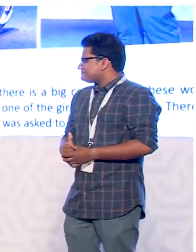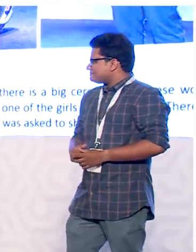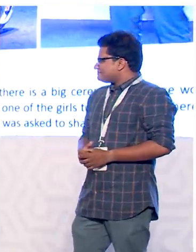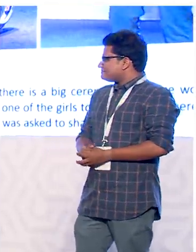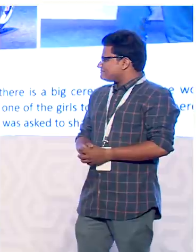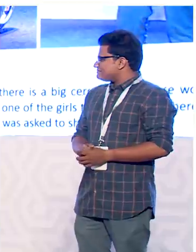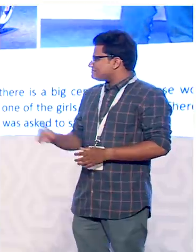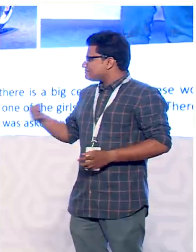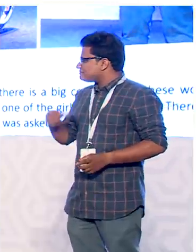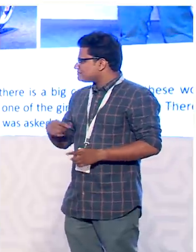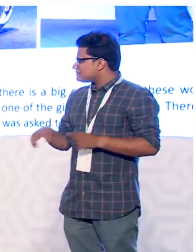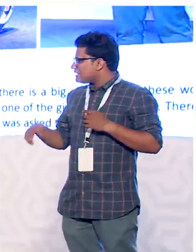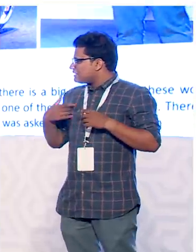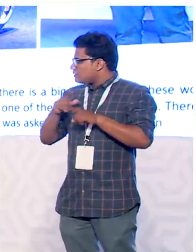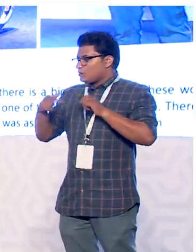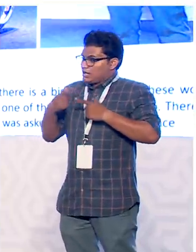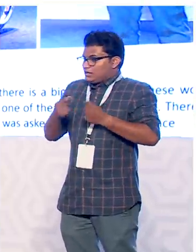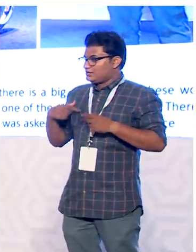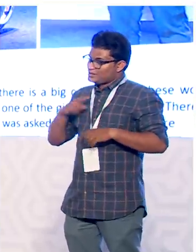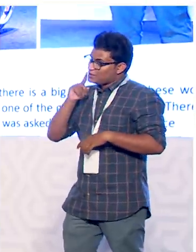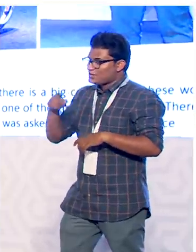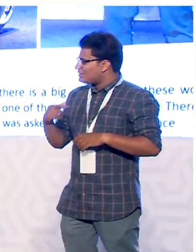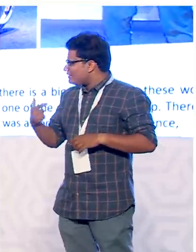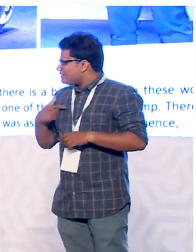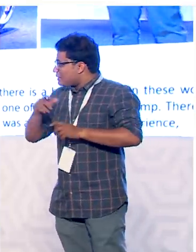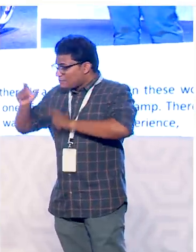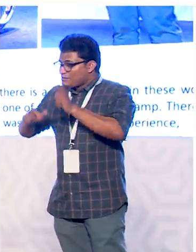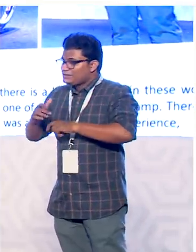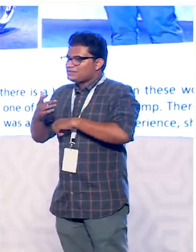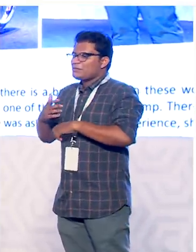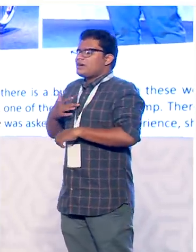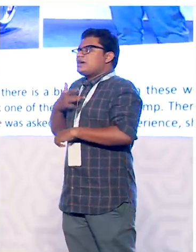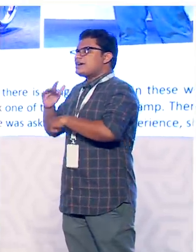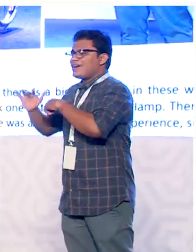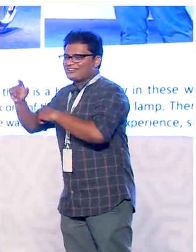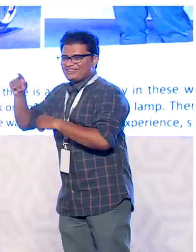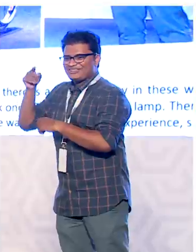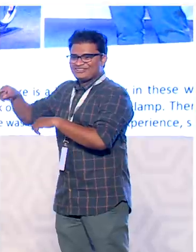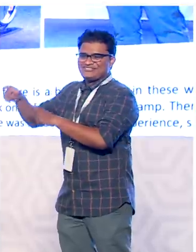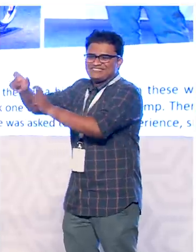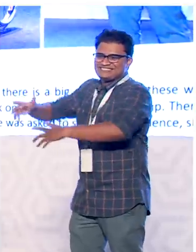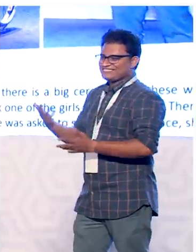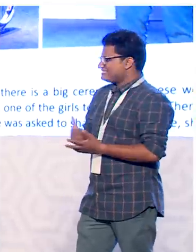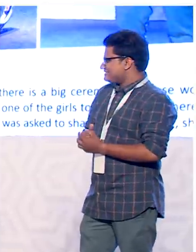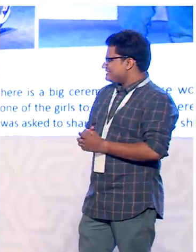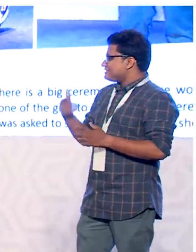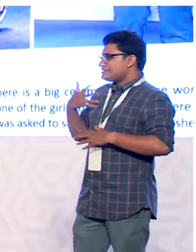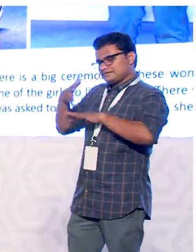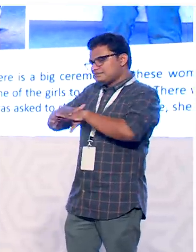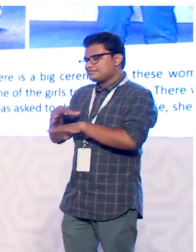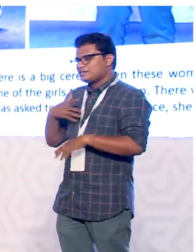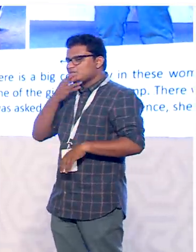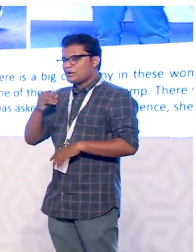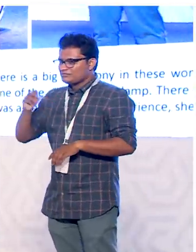I don't know what I did was right. I'm sure people were really, really kind to her. So, inclusion is